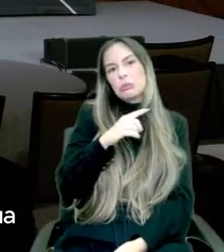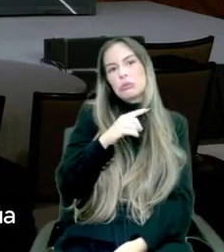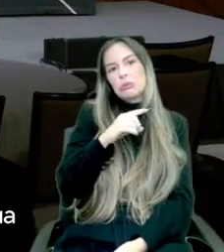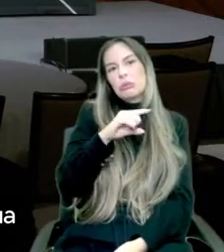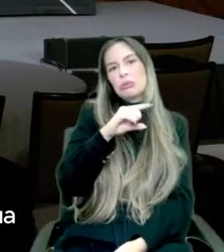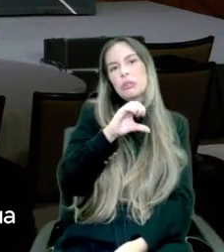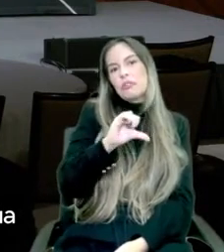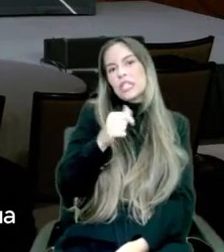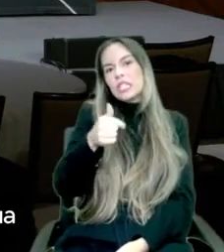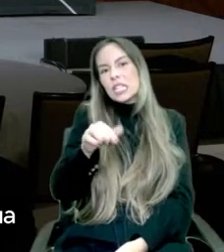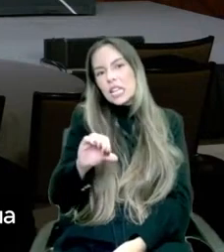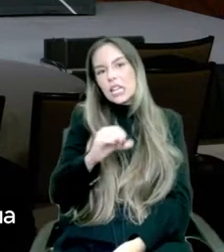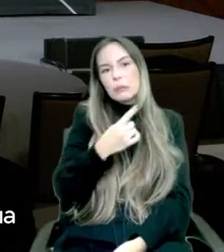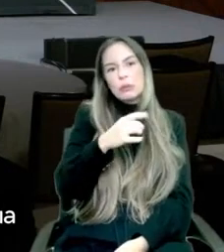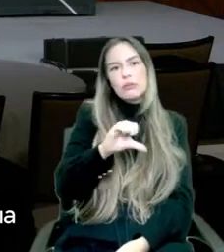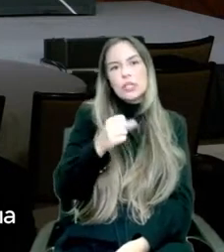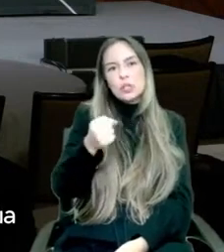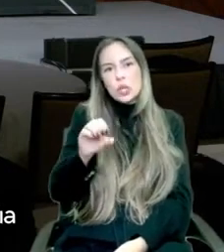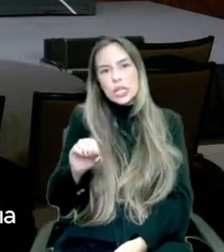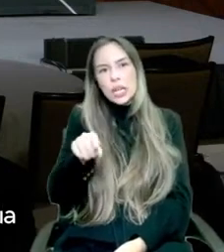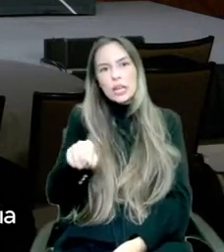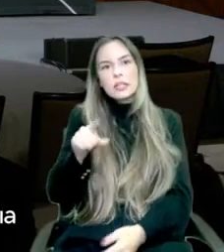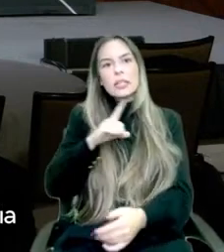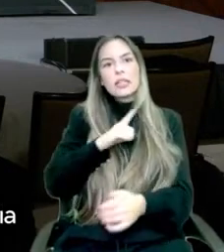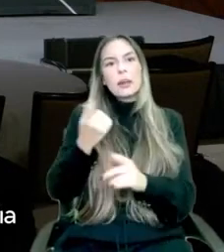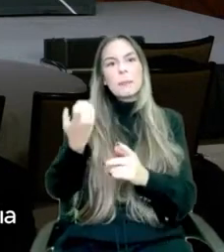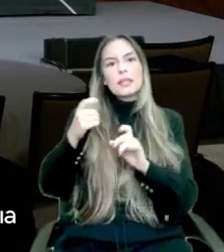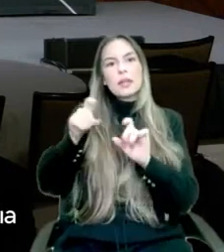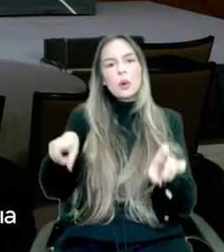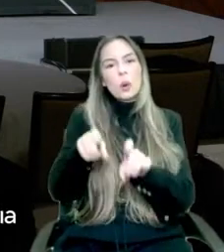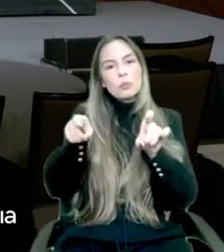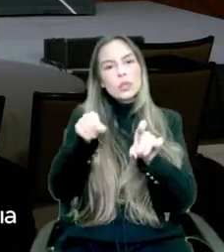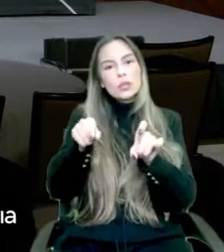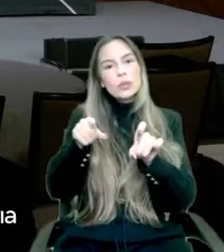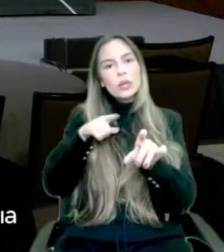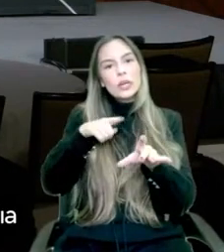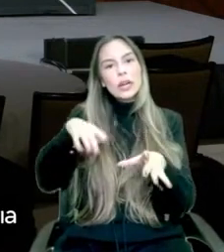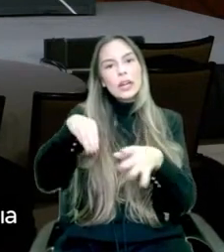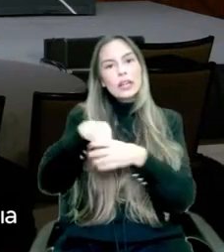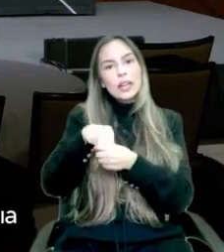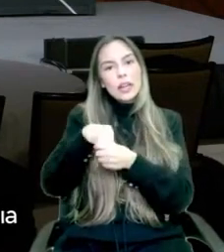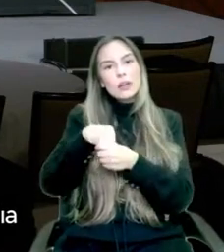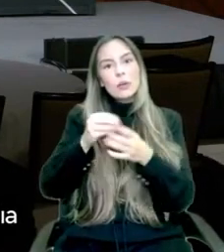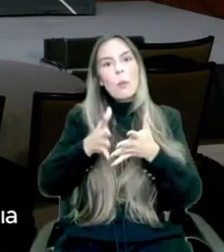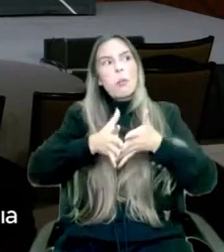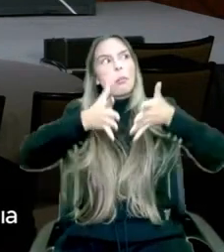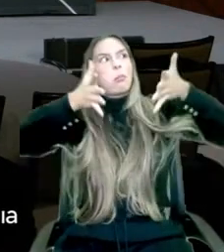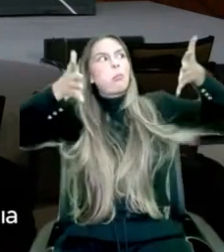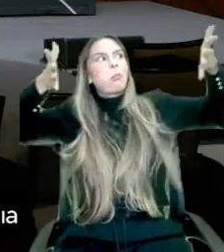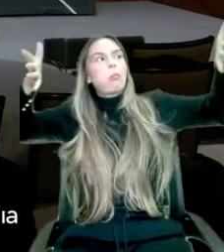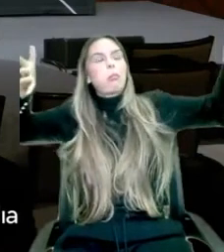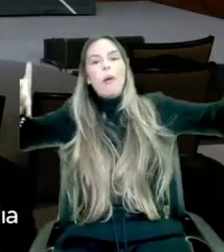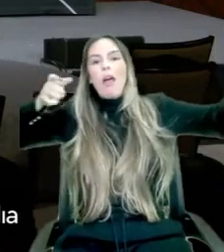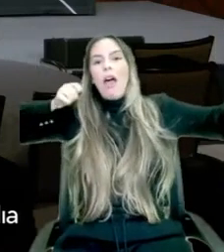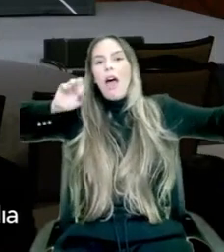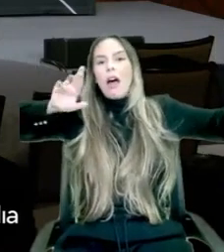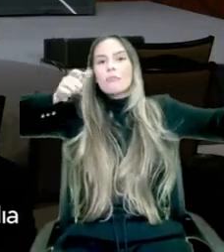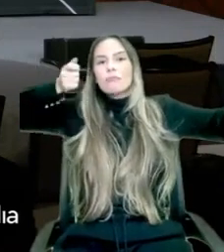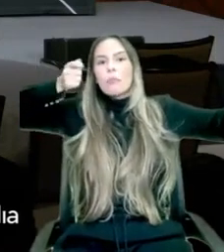And I saw it happen. You know, computers basically filled up an entire room that was air conditioned to, you know,